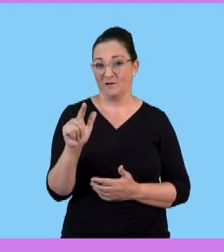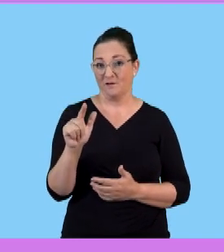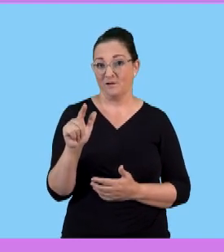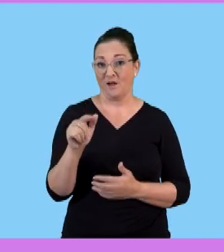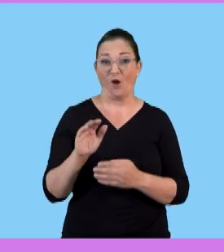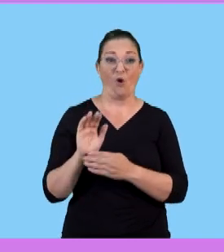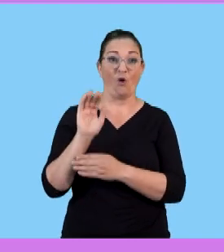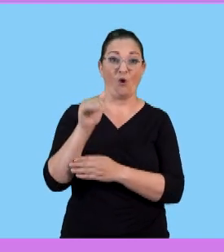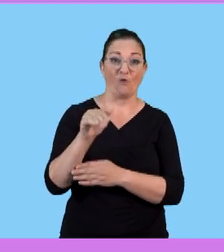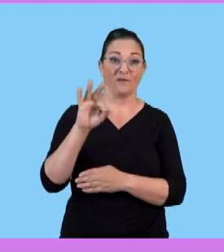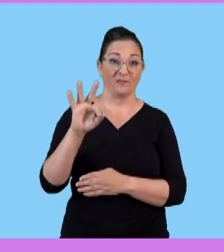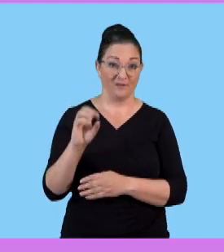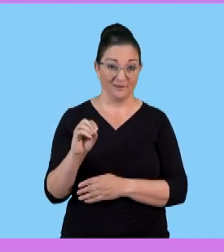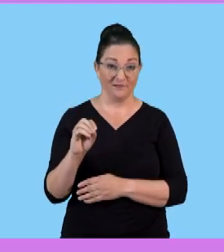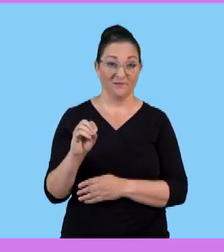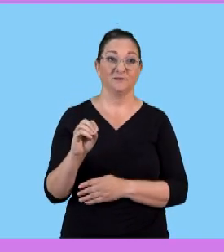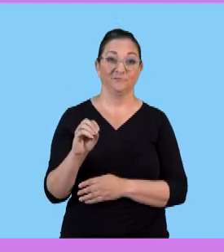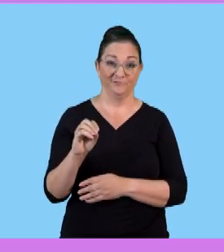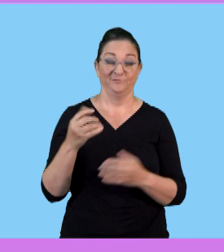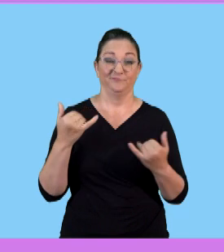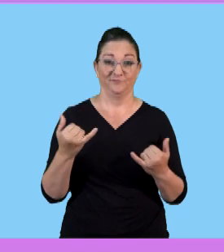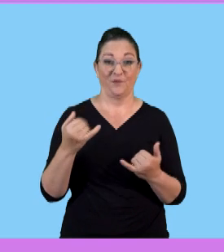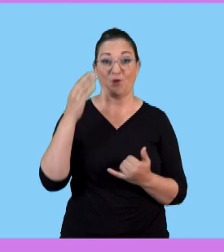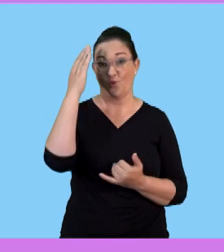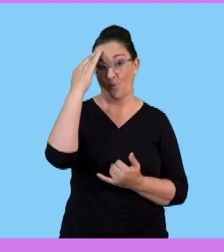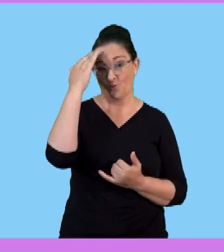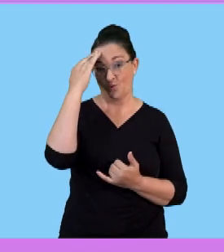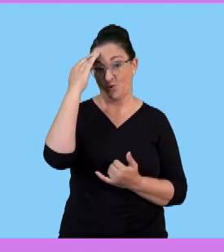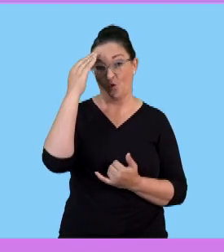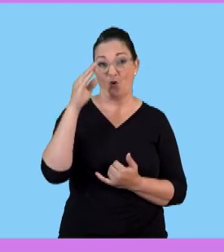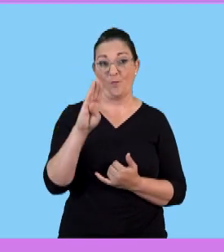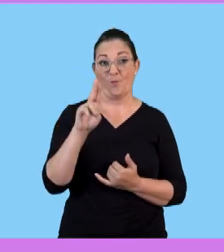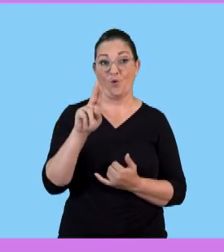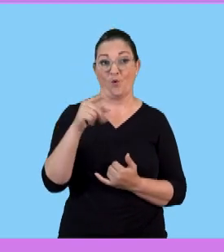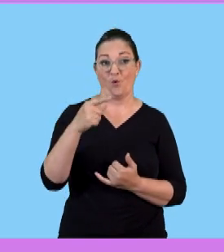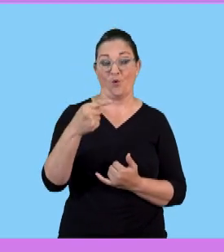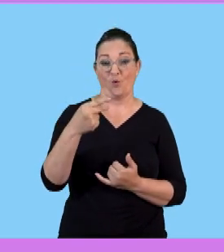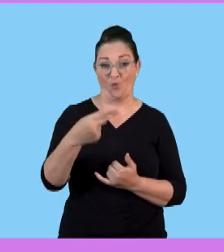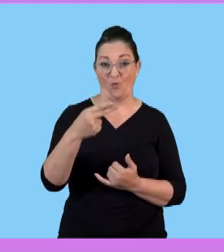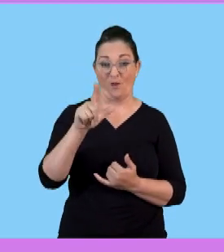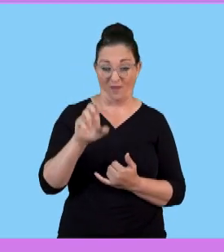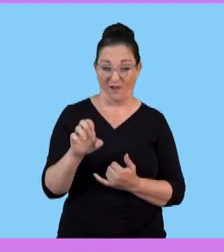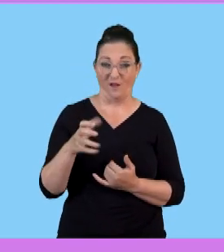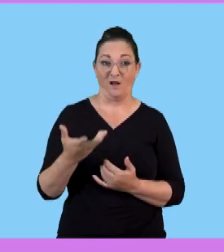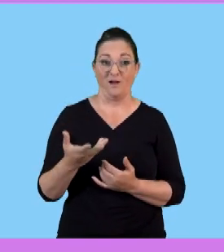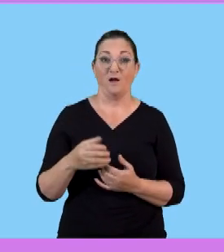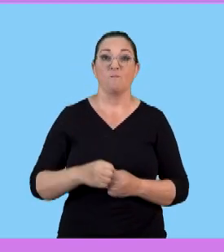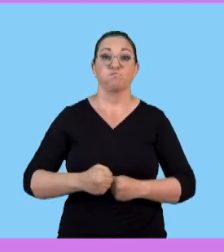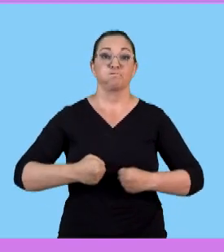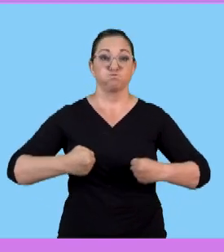37,7? That's more than 30, no? We agree. So in this case, we will conclude by saying Bootle